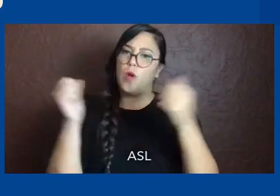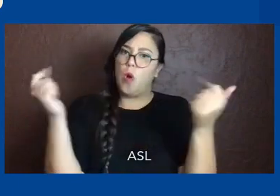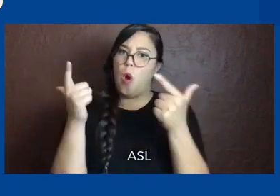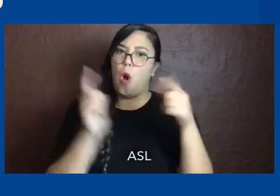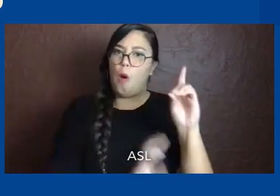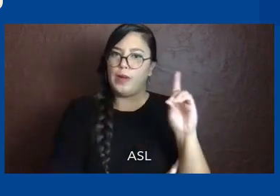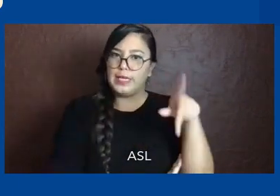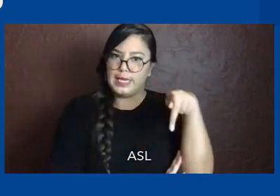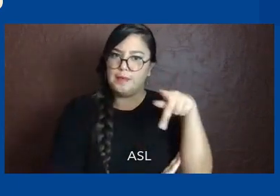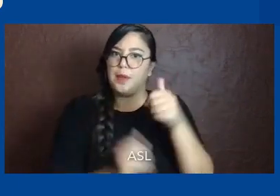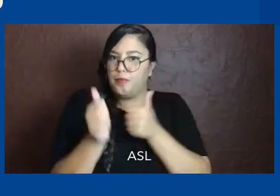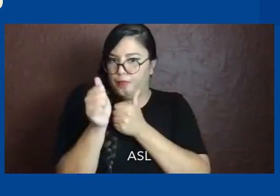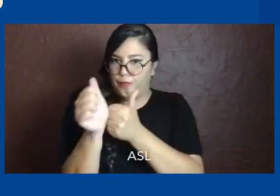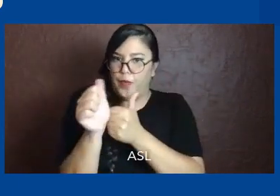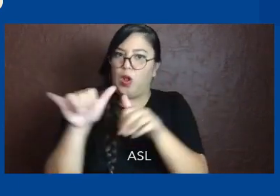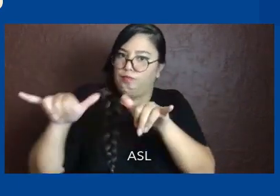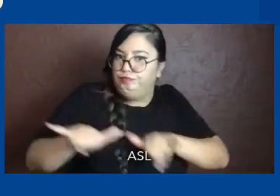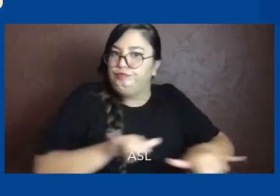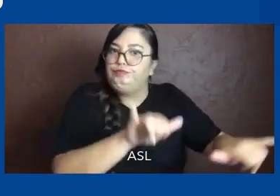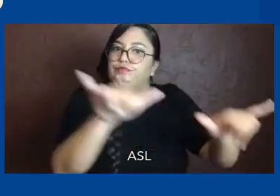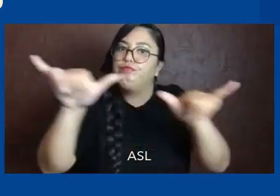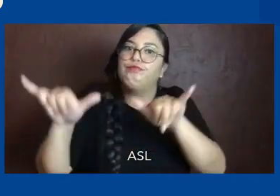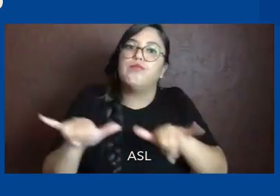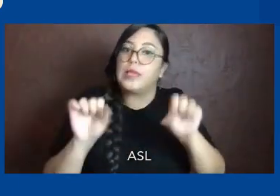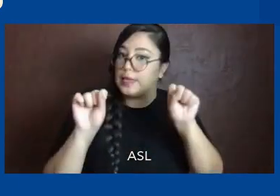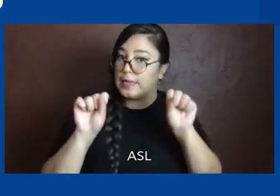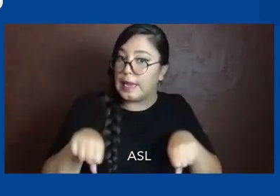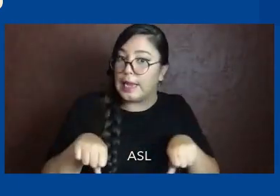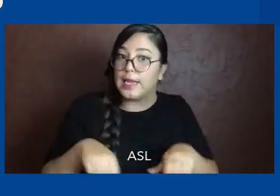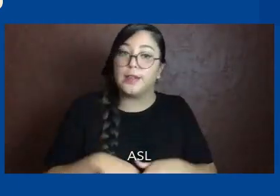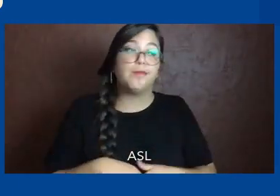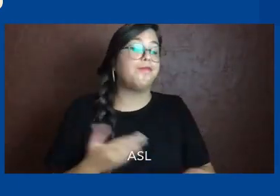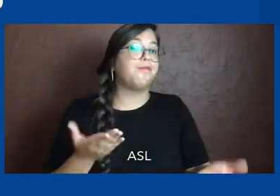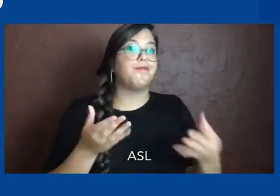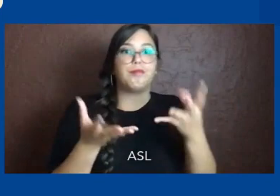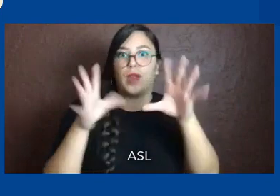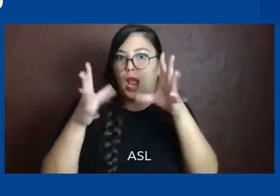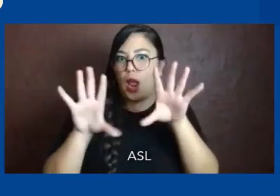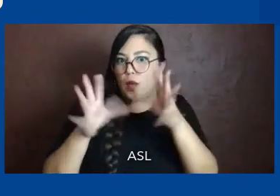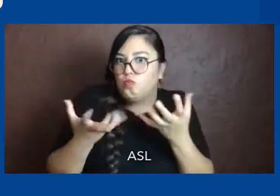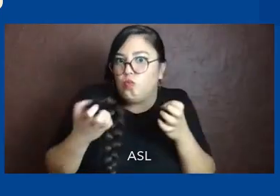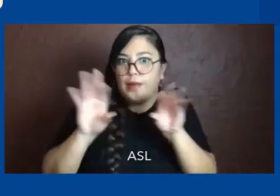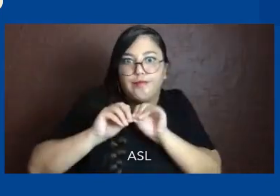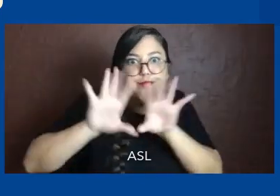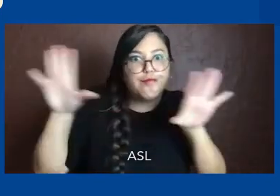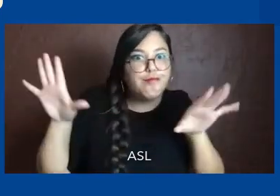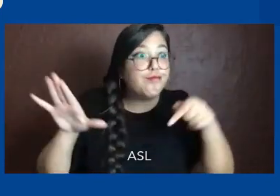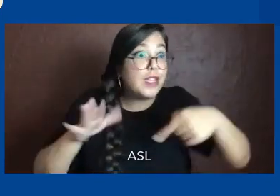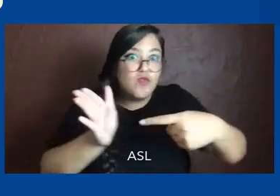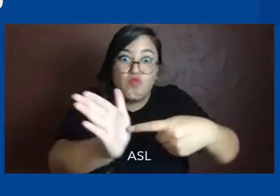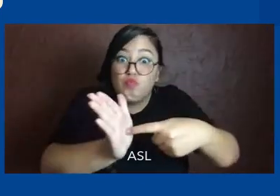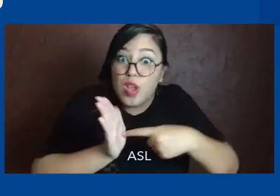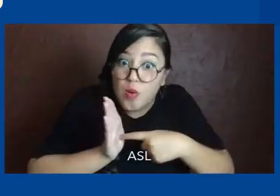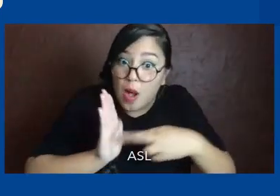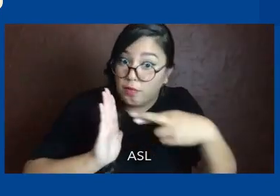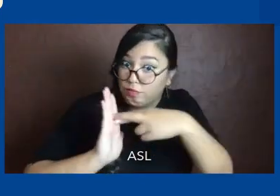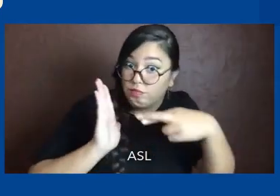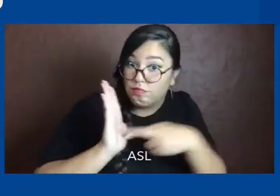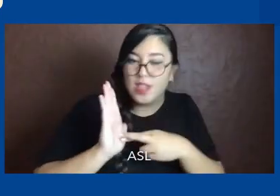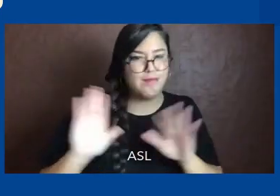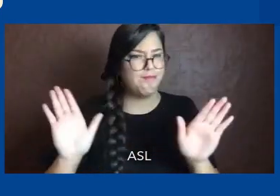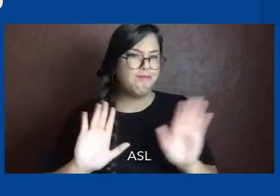want to say also that this is by no means, like I said, it's not a union. These are not required protocols, but